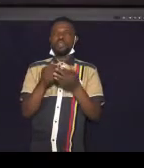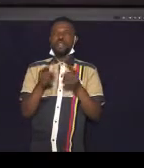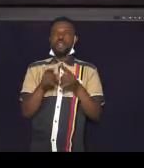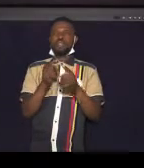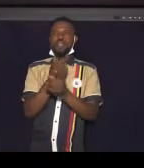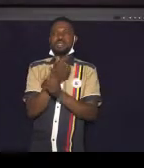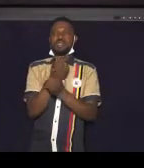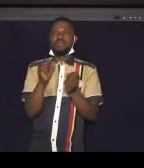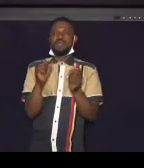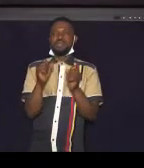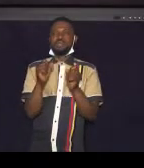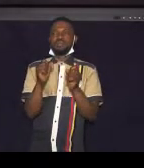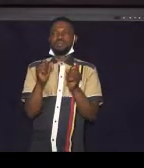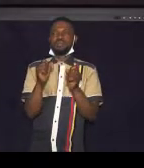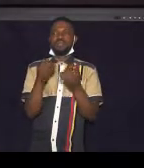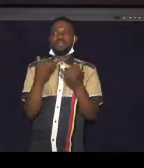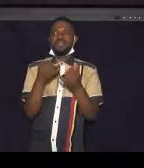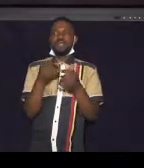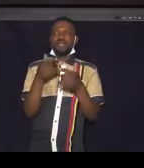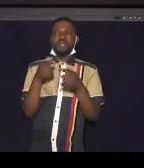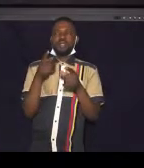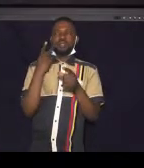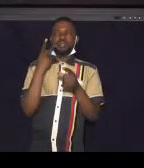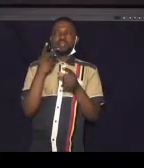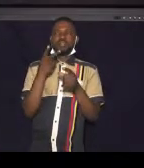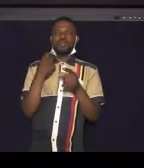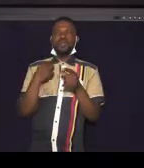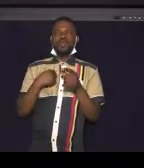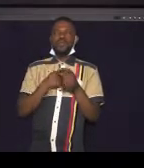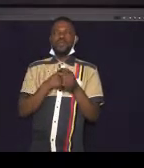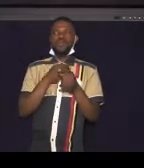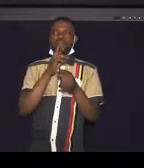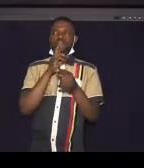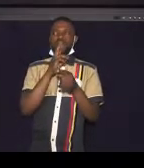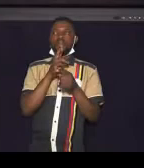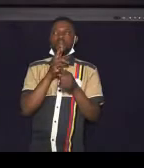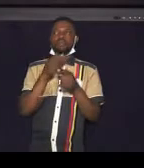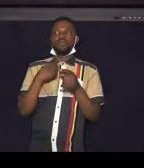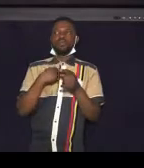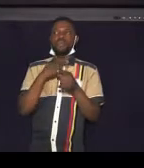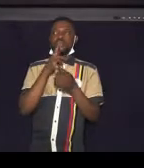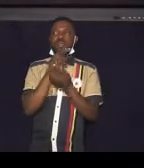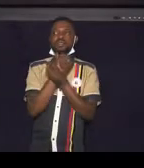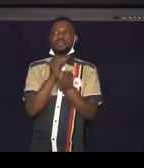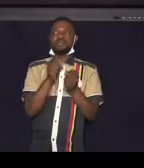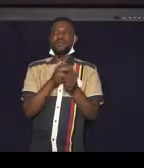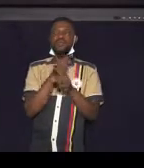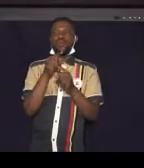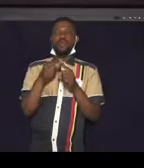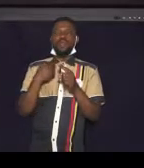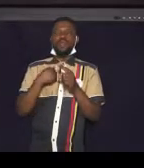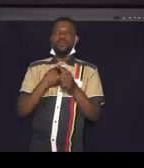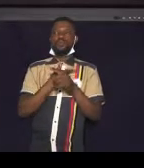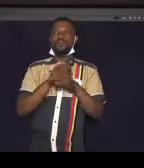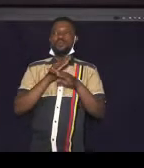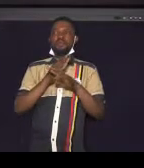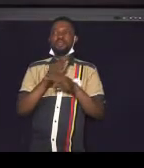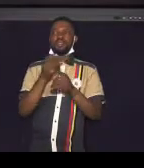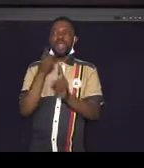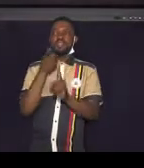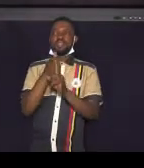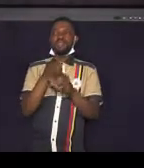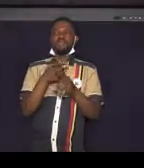as safety. Now let's look at, we're still talking about safety. We are safe when we